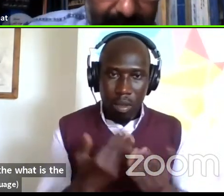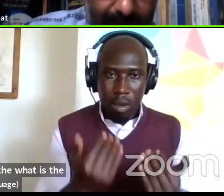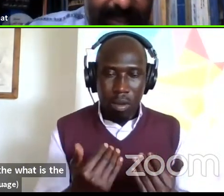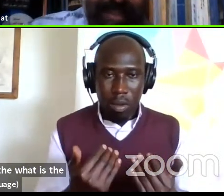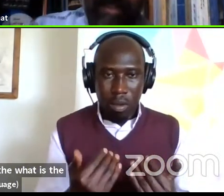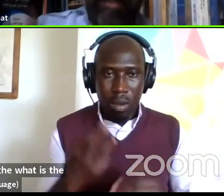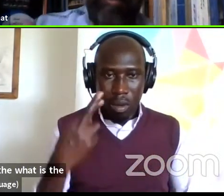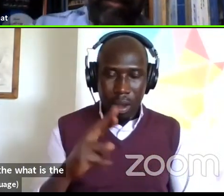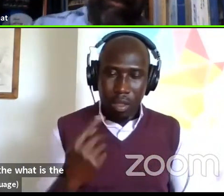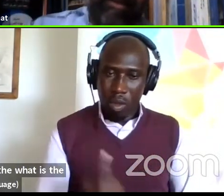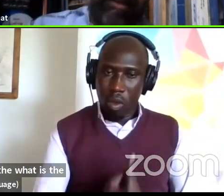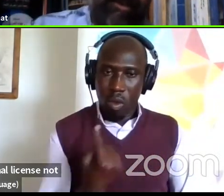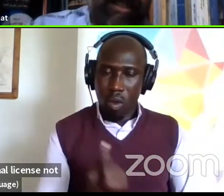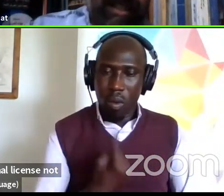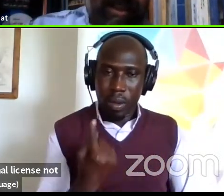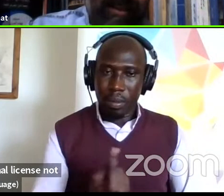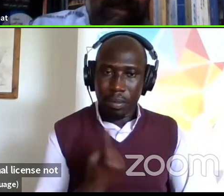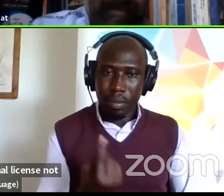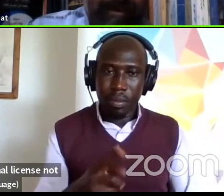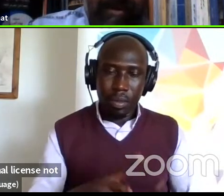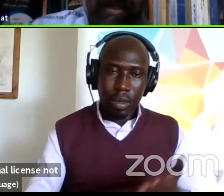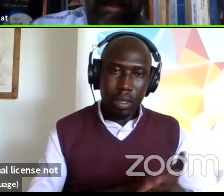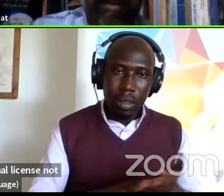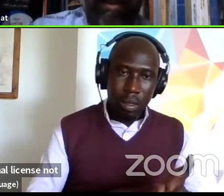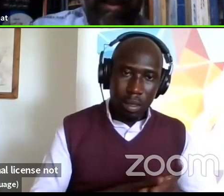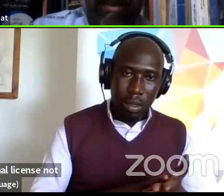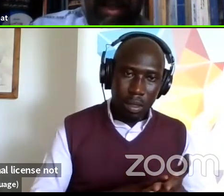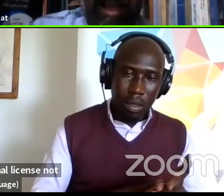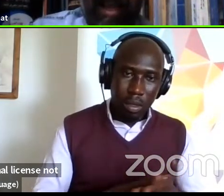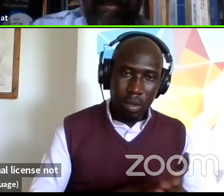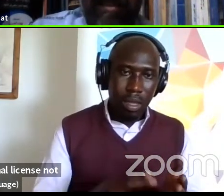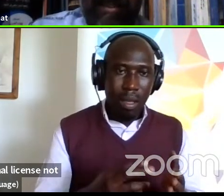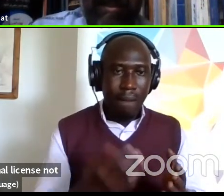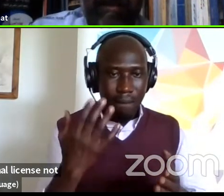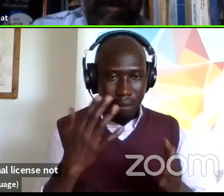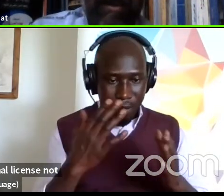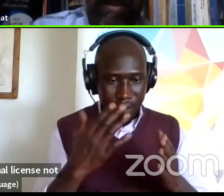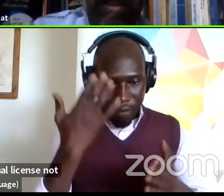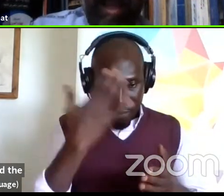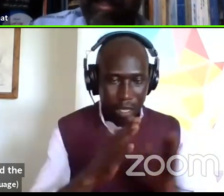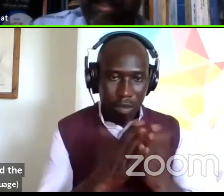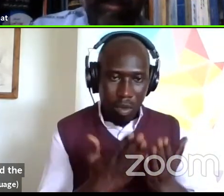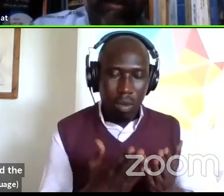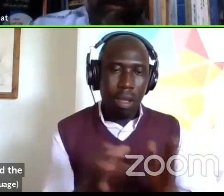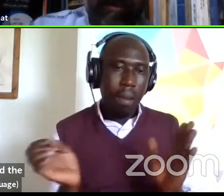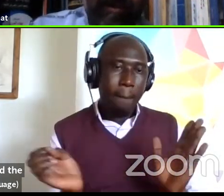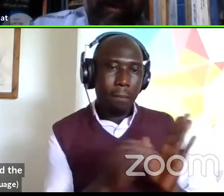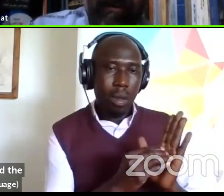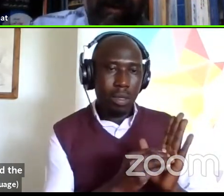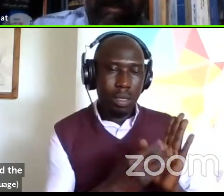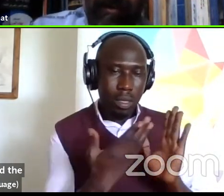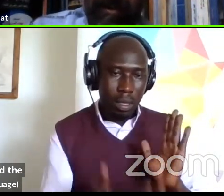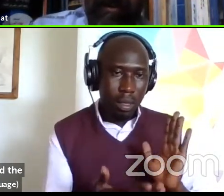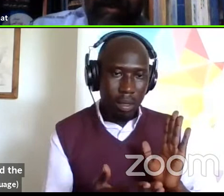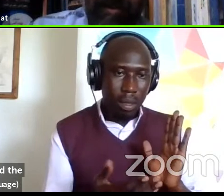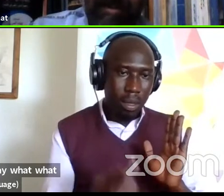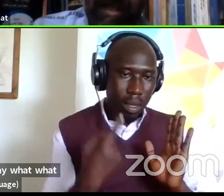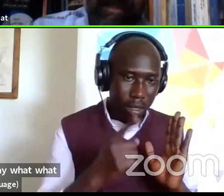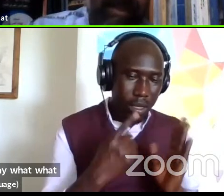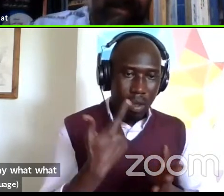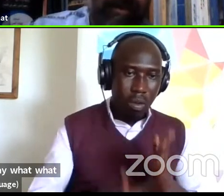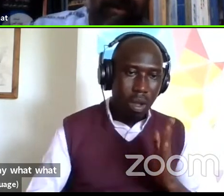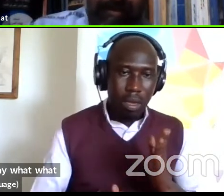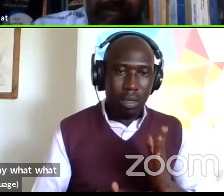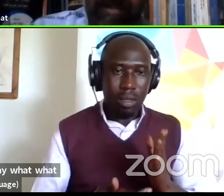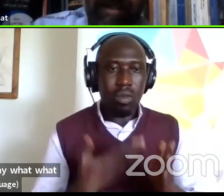rights is not only like using the Facebook and post and say what you want to say